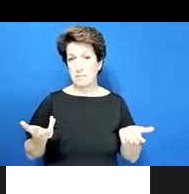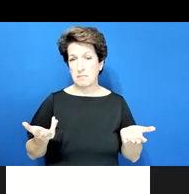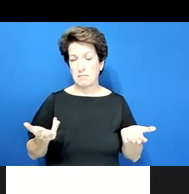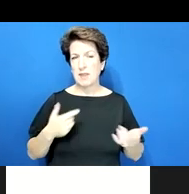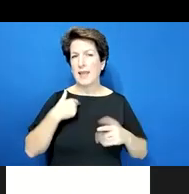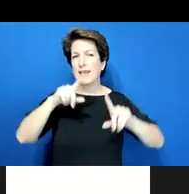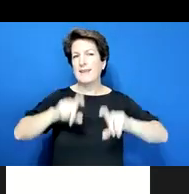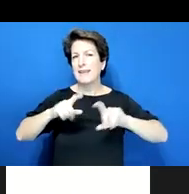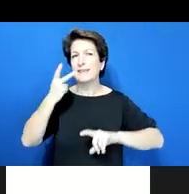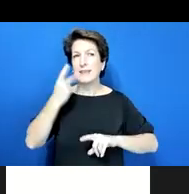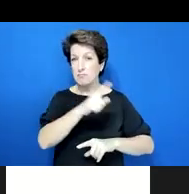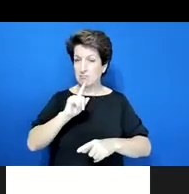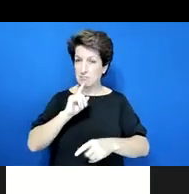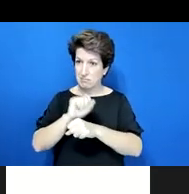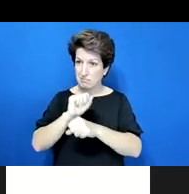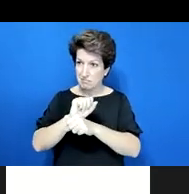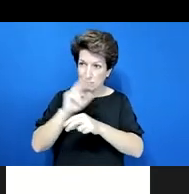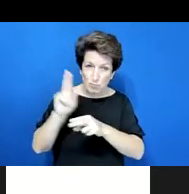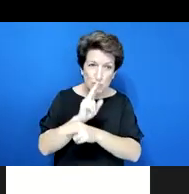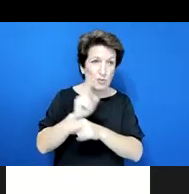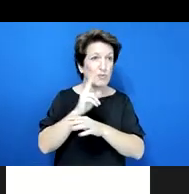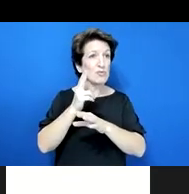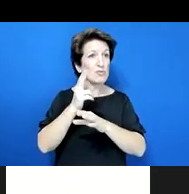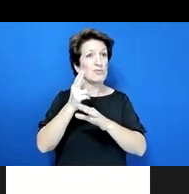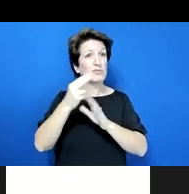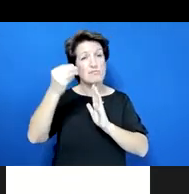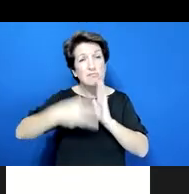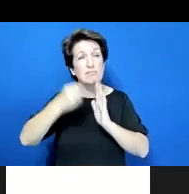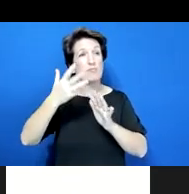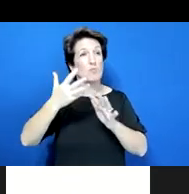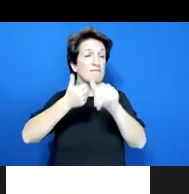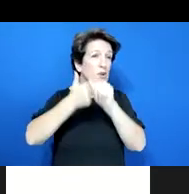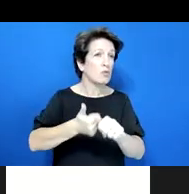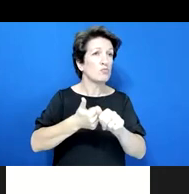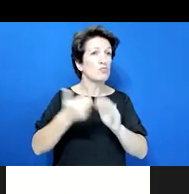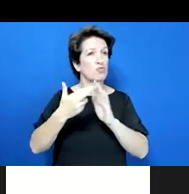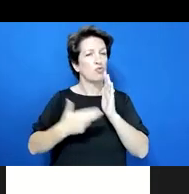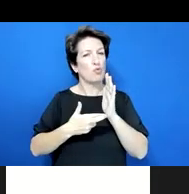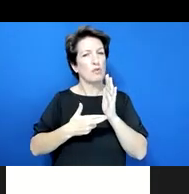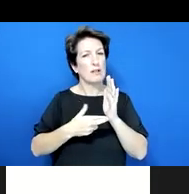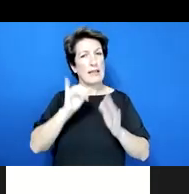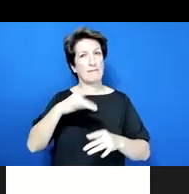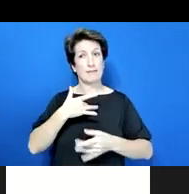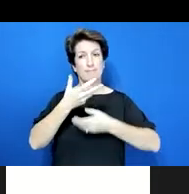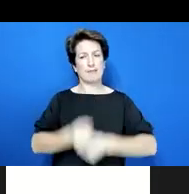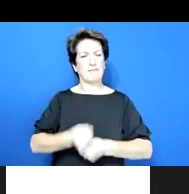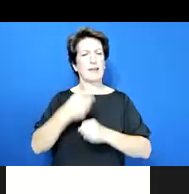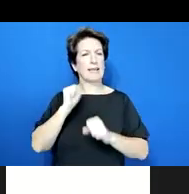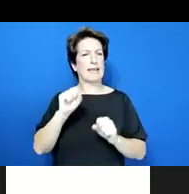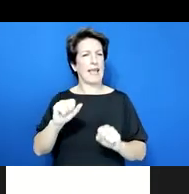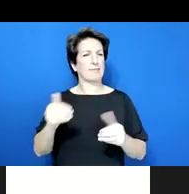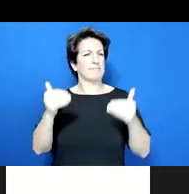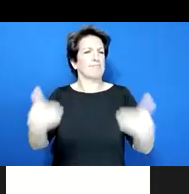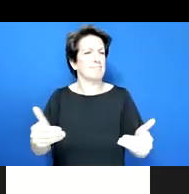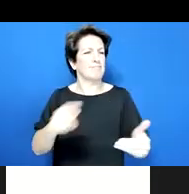happening and we can move confidently to the next steps, the next stages that we plan for. Well, Razia,